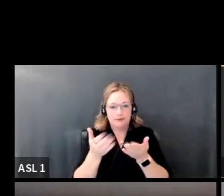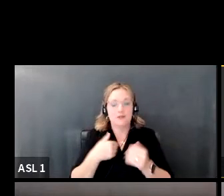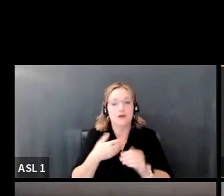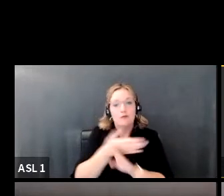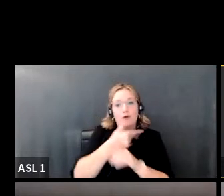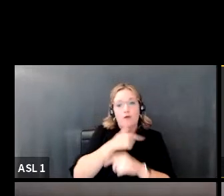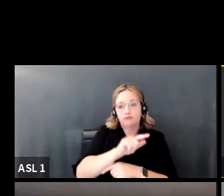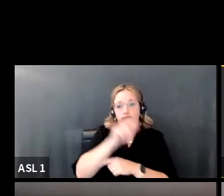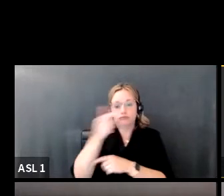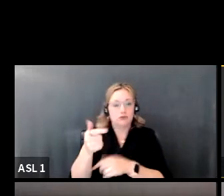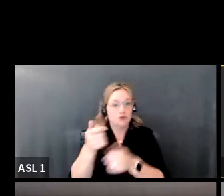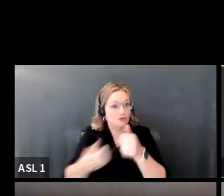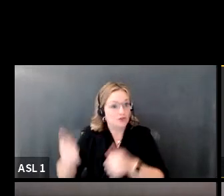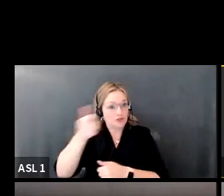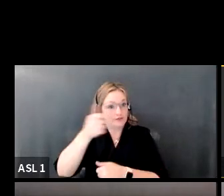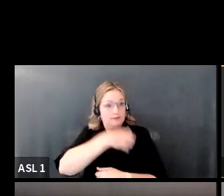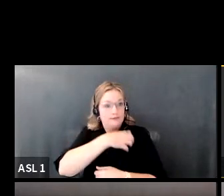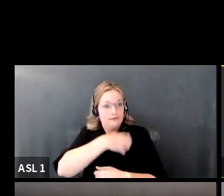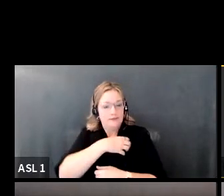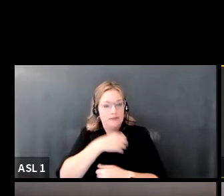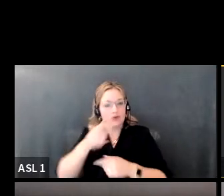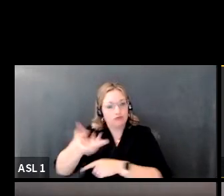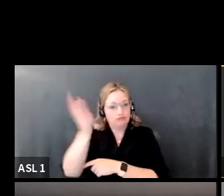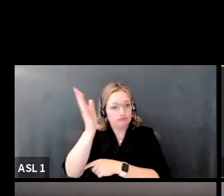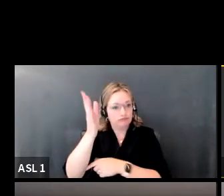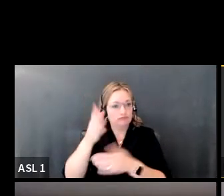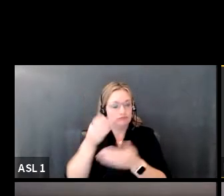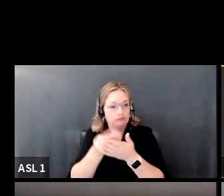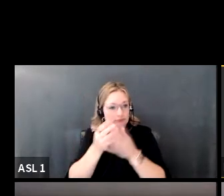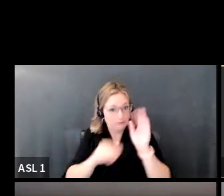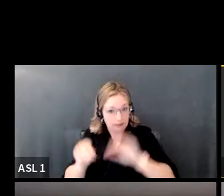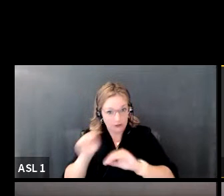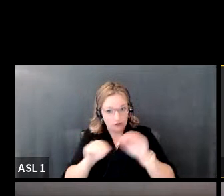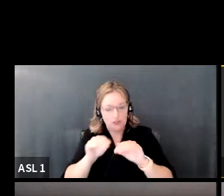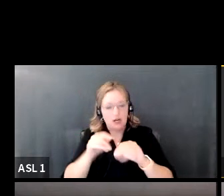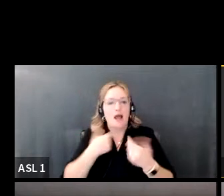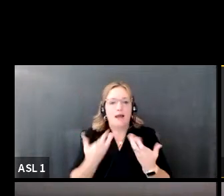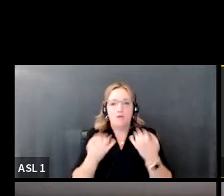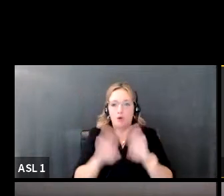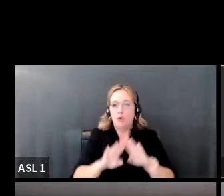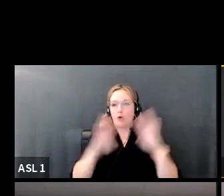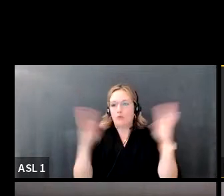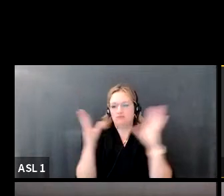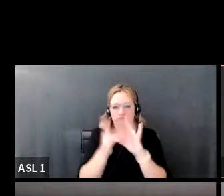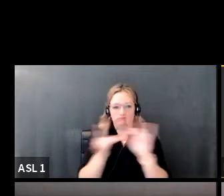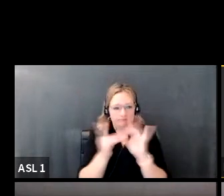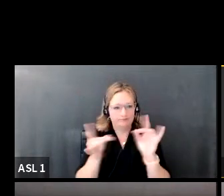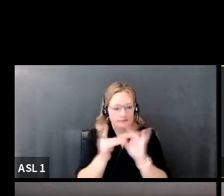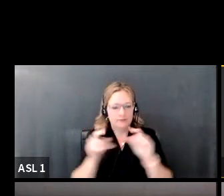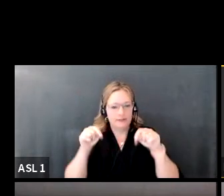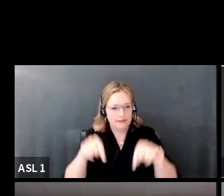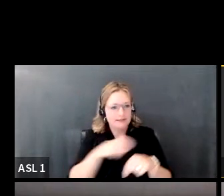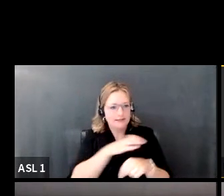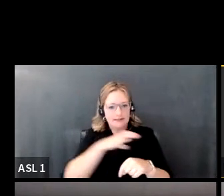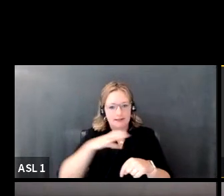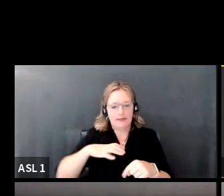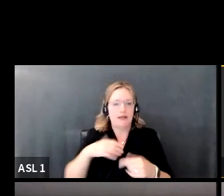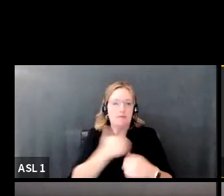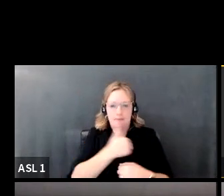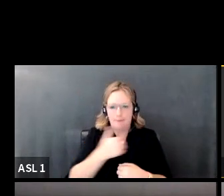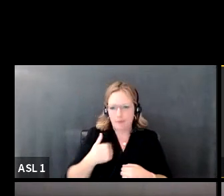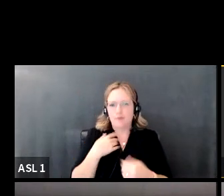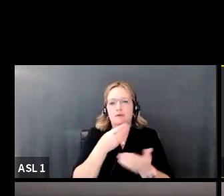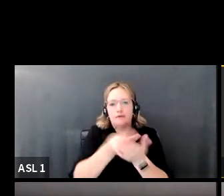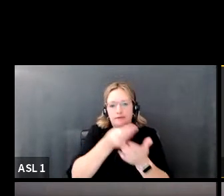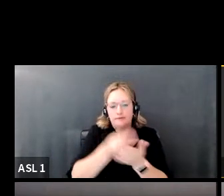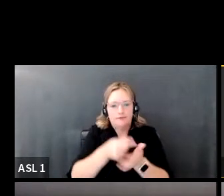staff for a presentation on the budget i would like to make some opening remarks as chair of this committee and a member of the finance and audit